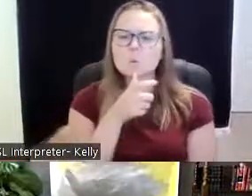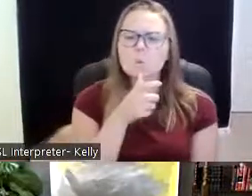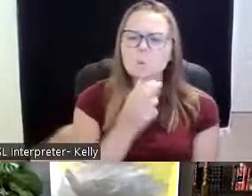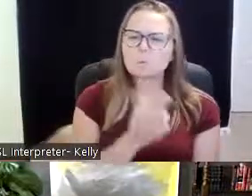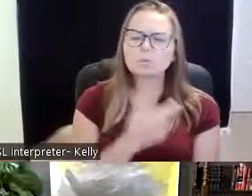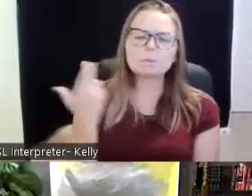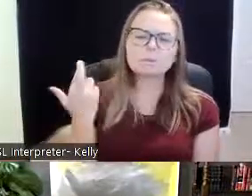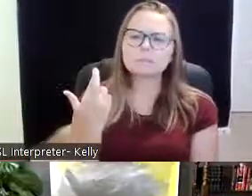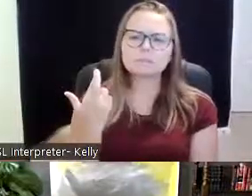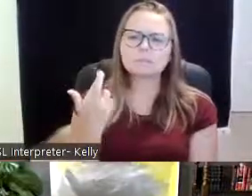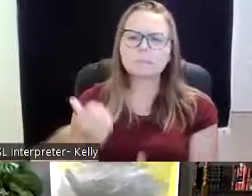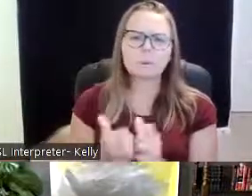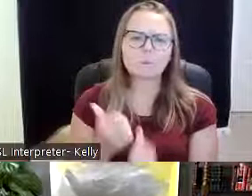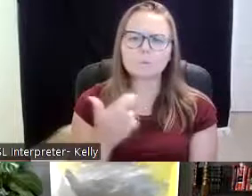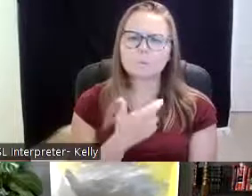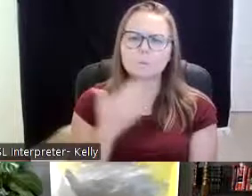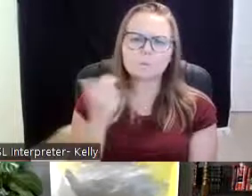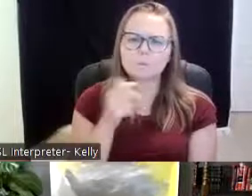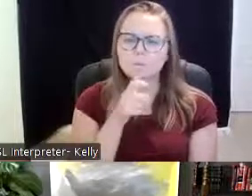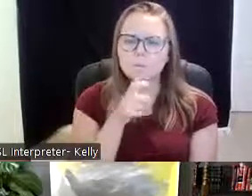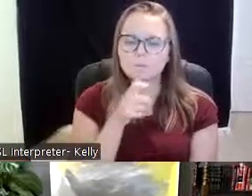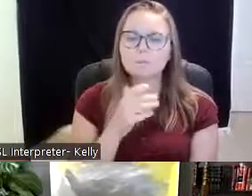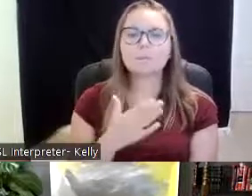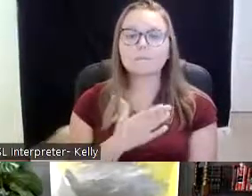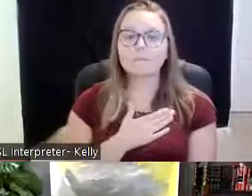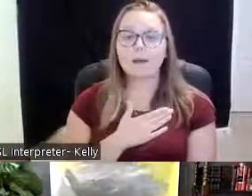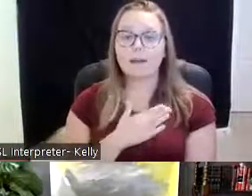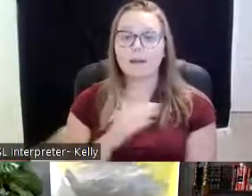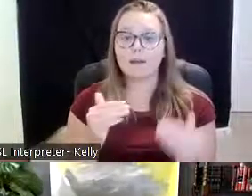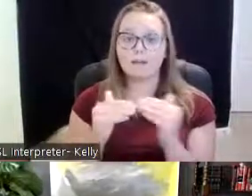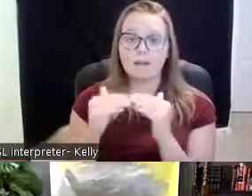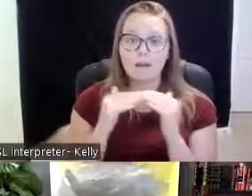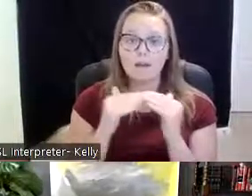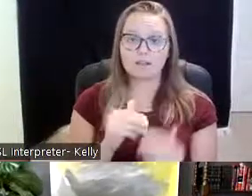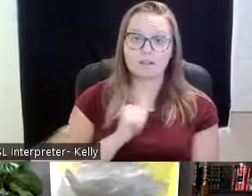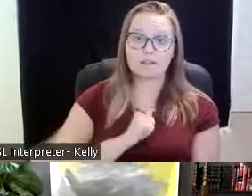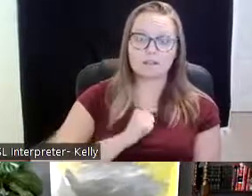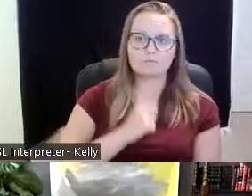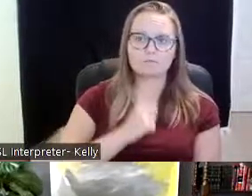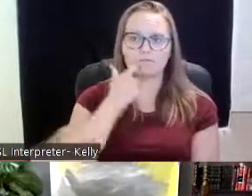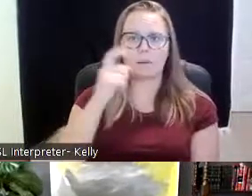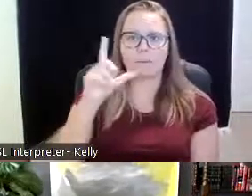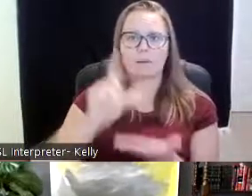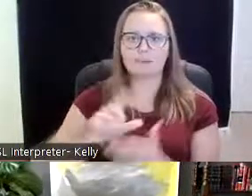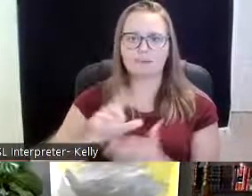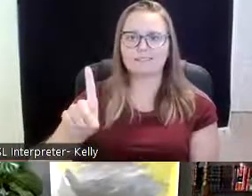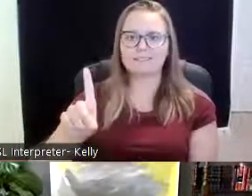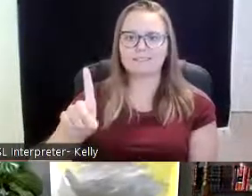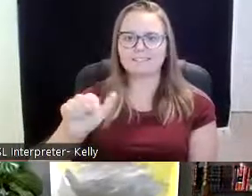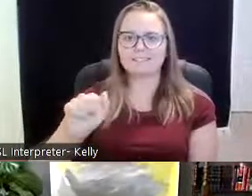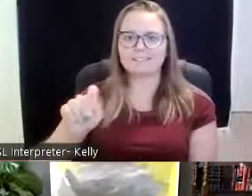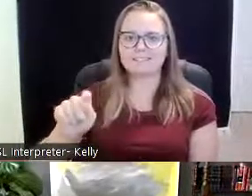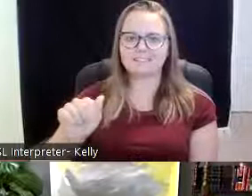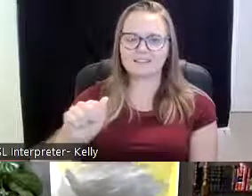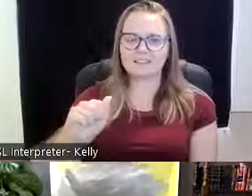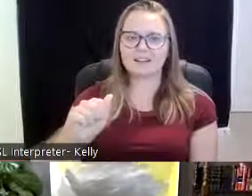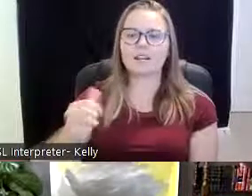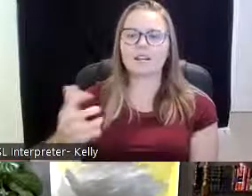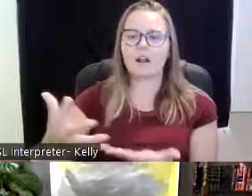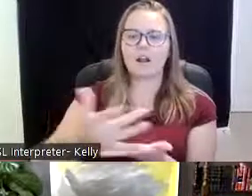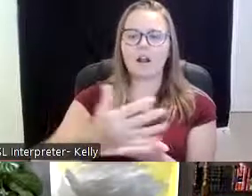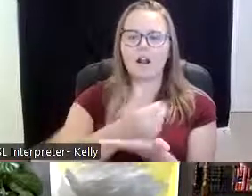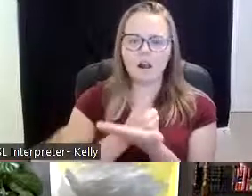risk? My colleagues and I recently published some data collected during the pandemic from over